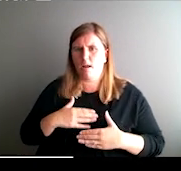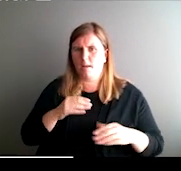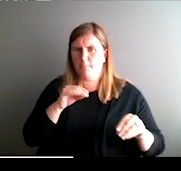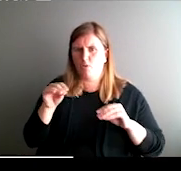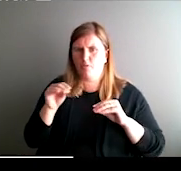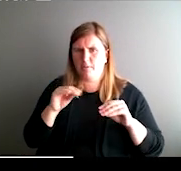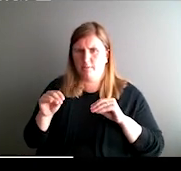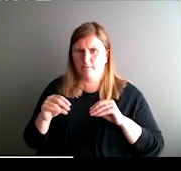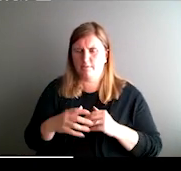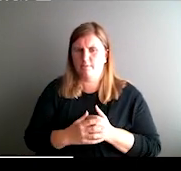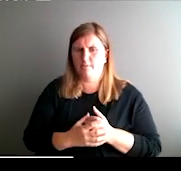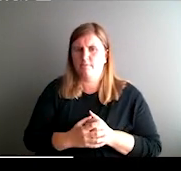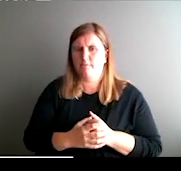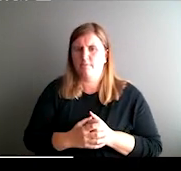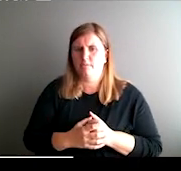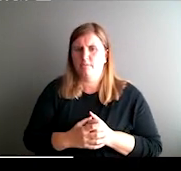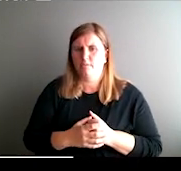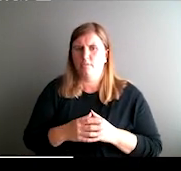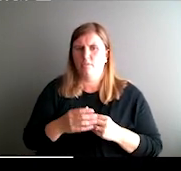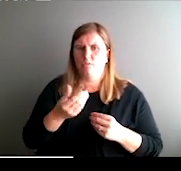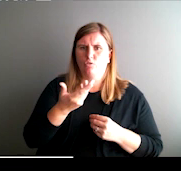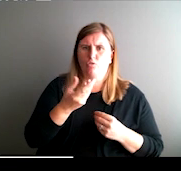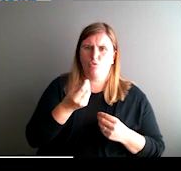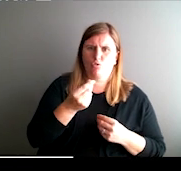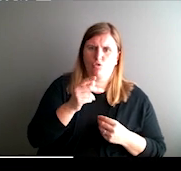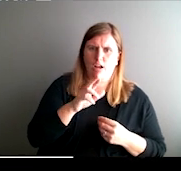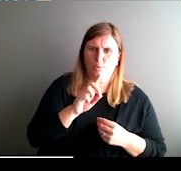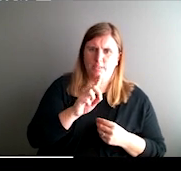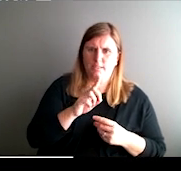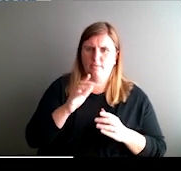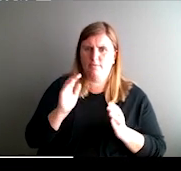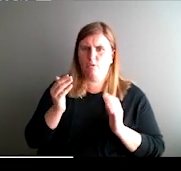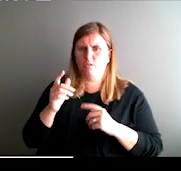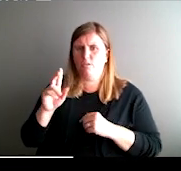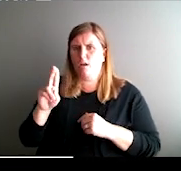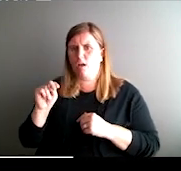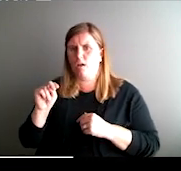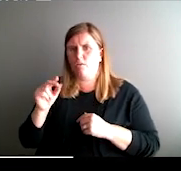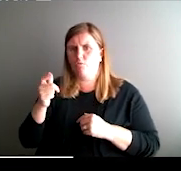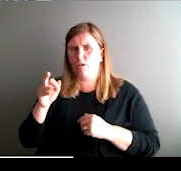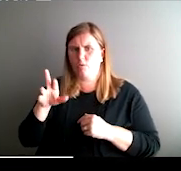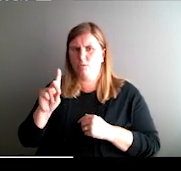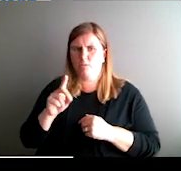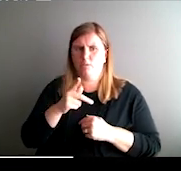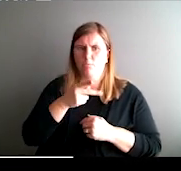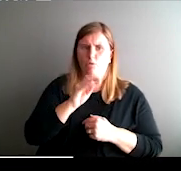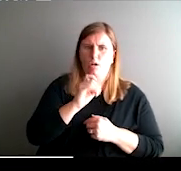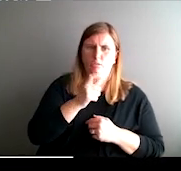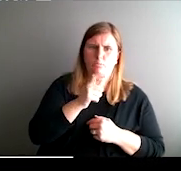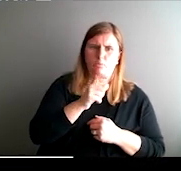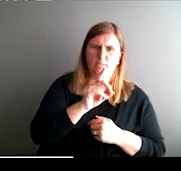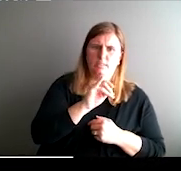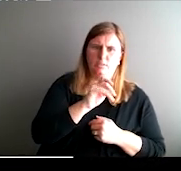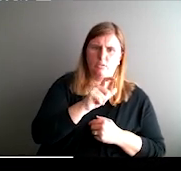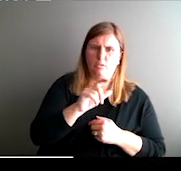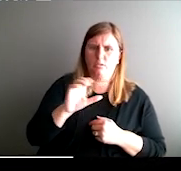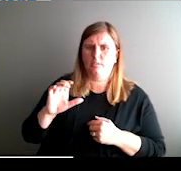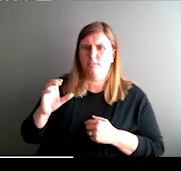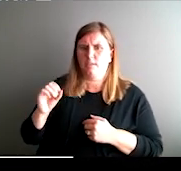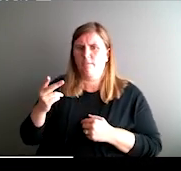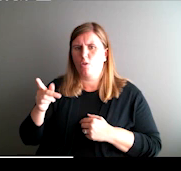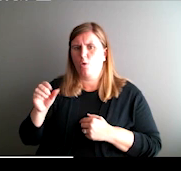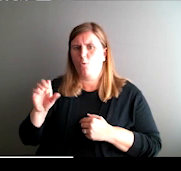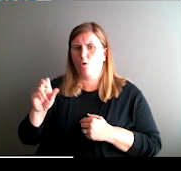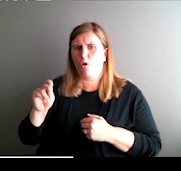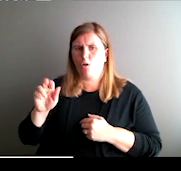movement, grounded versus ungrounded, and proximal distal versus cephalocaudal, student's view